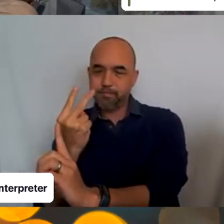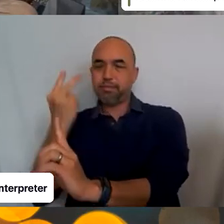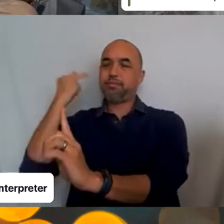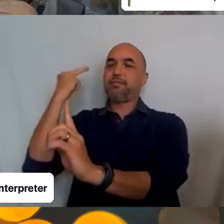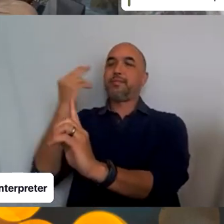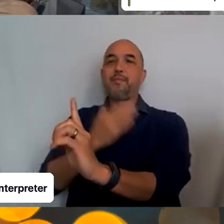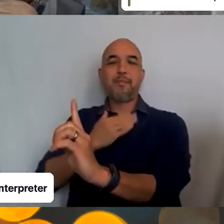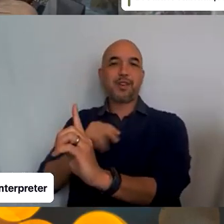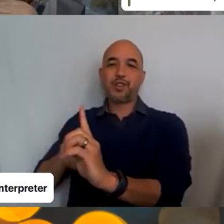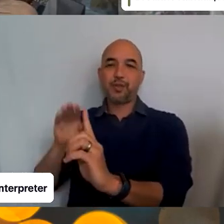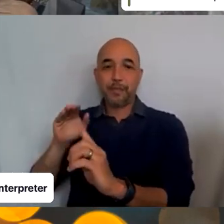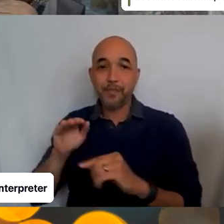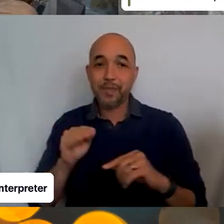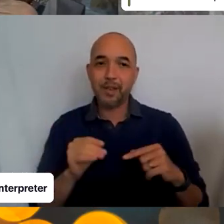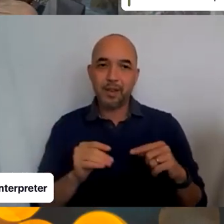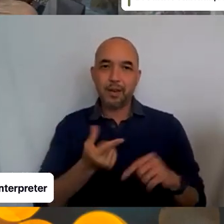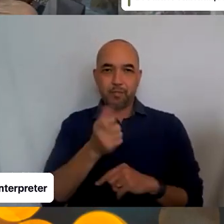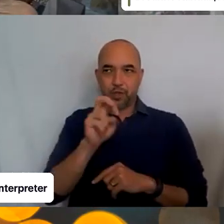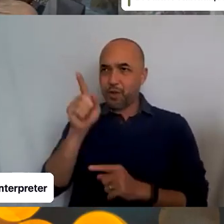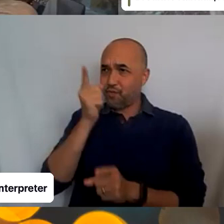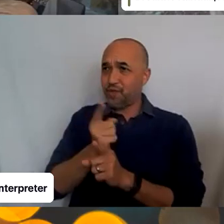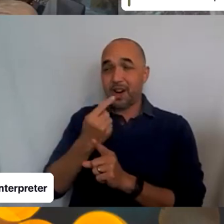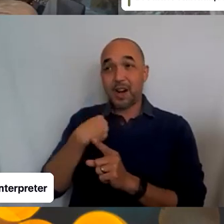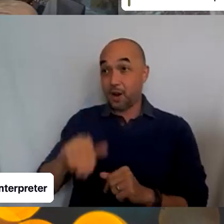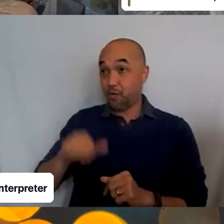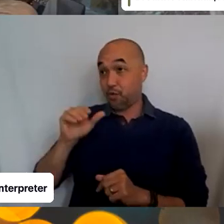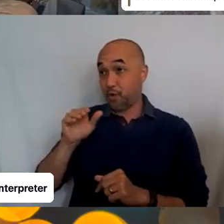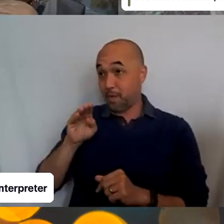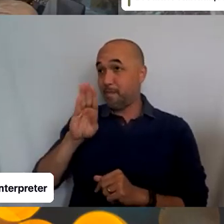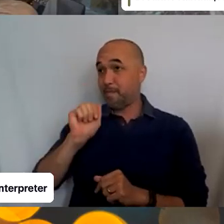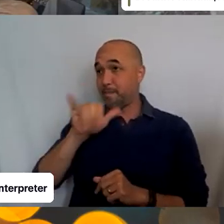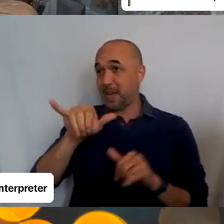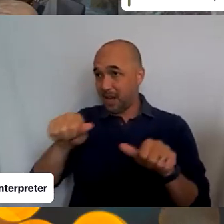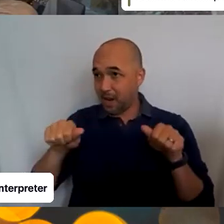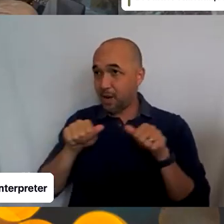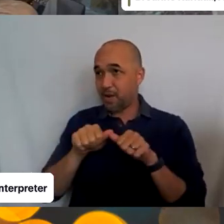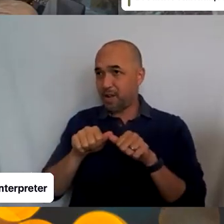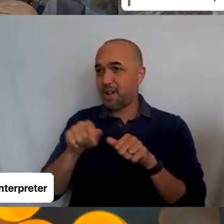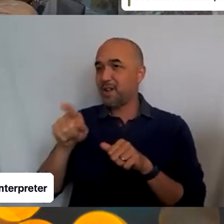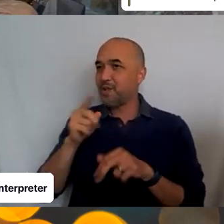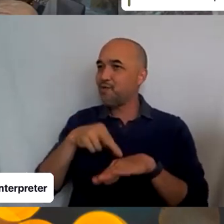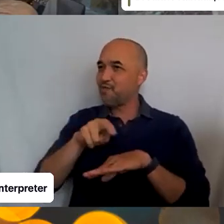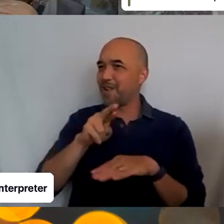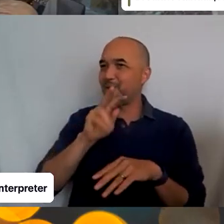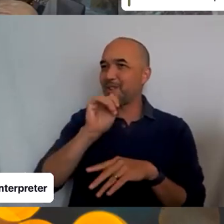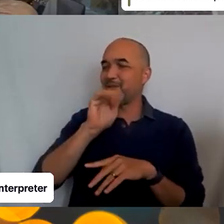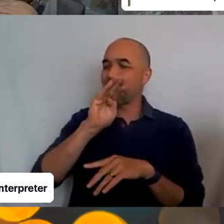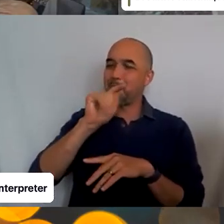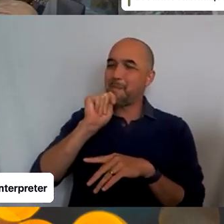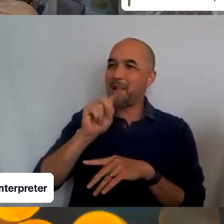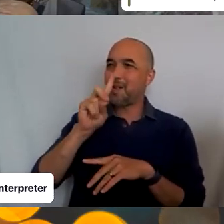And then we moved when I was 13, which is a whole other story. But my grandmother and great